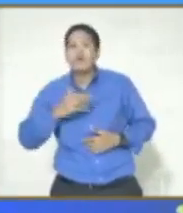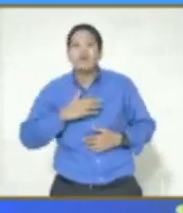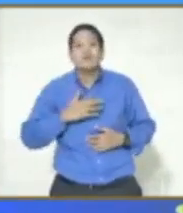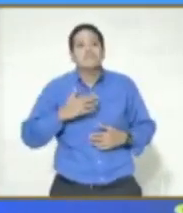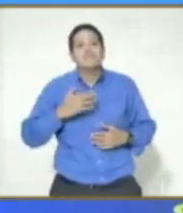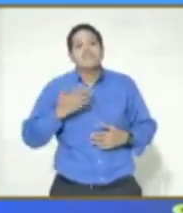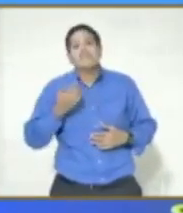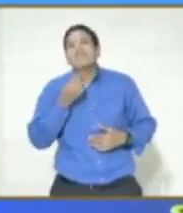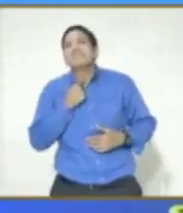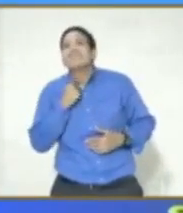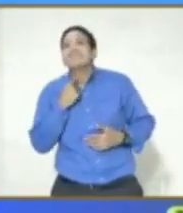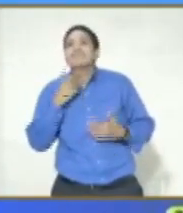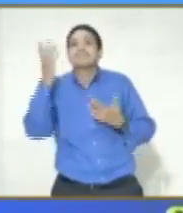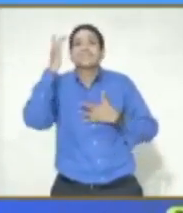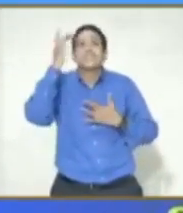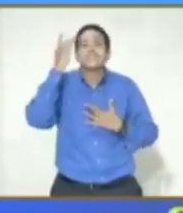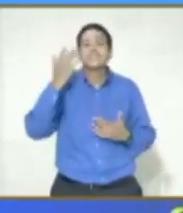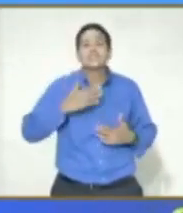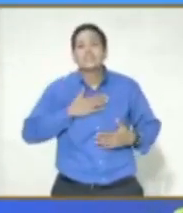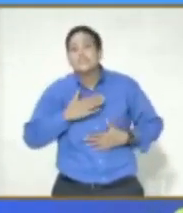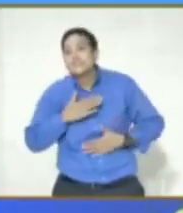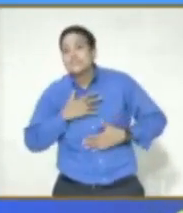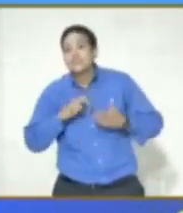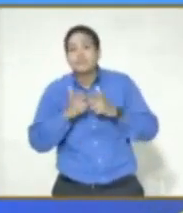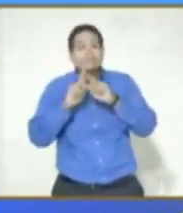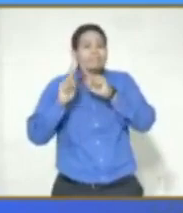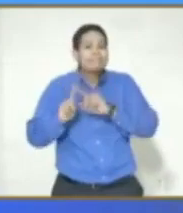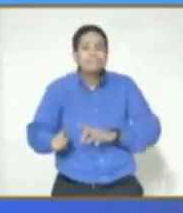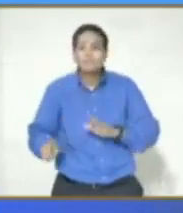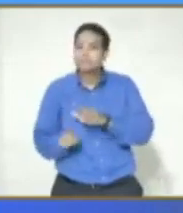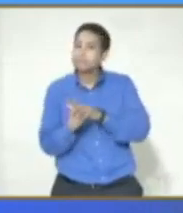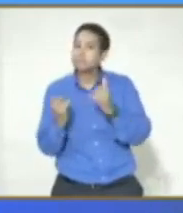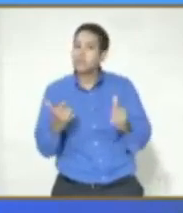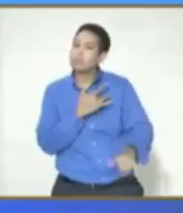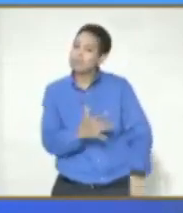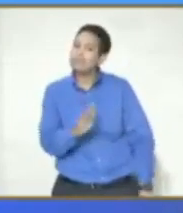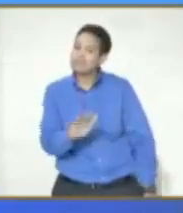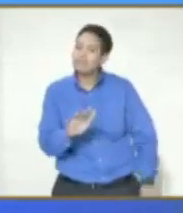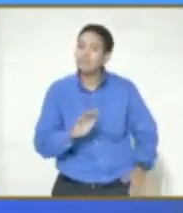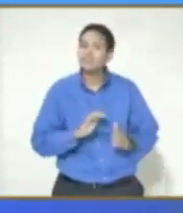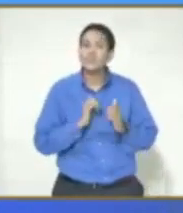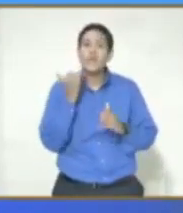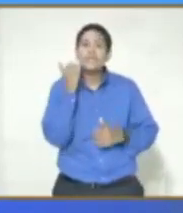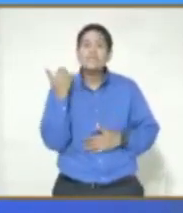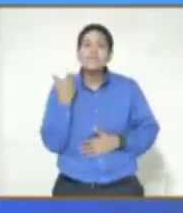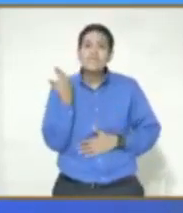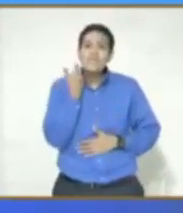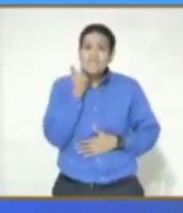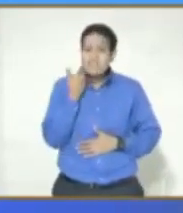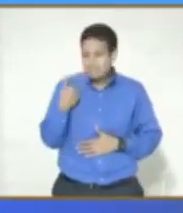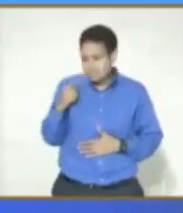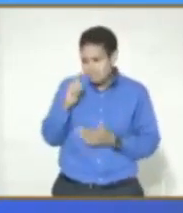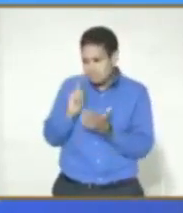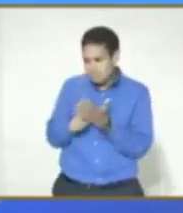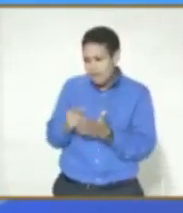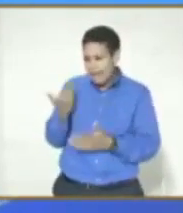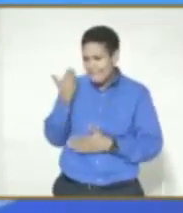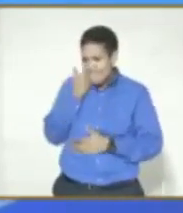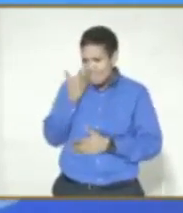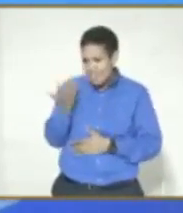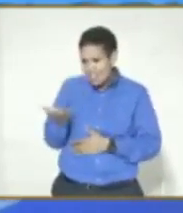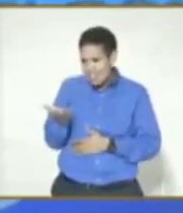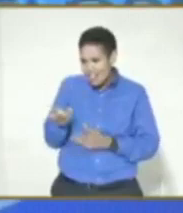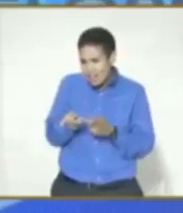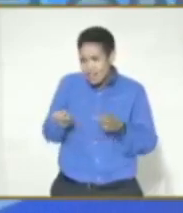So in response to your question directly, how do we deal with fever? Once we recognize that there's fever within the facility,